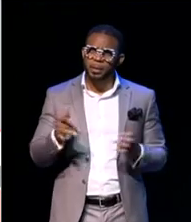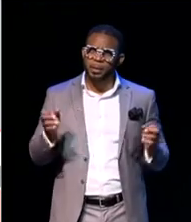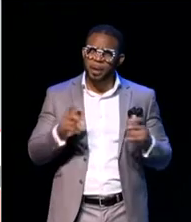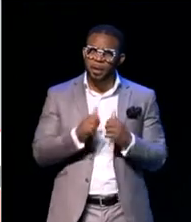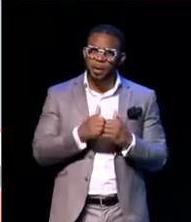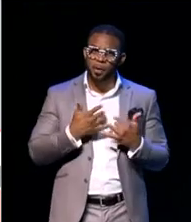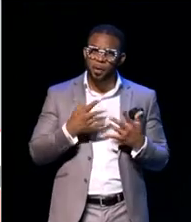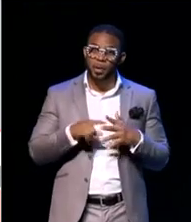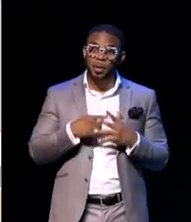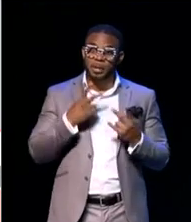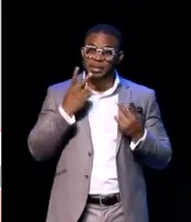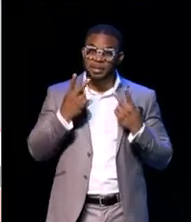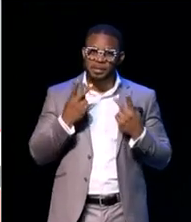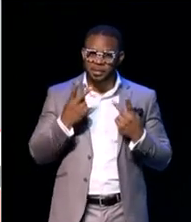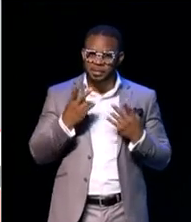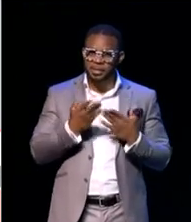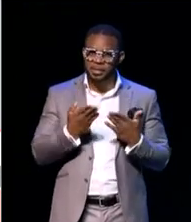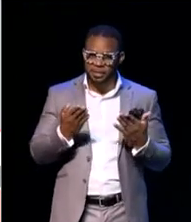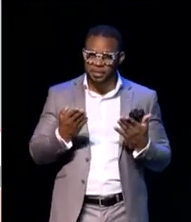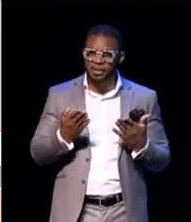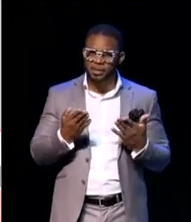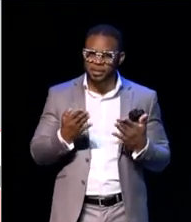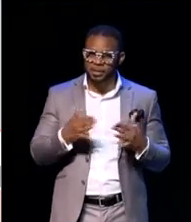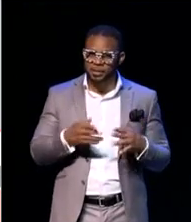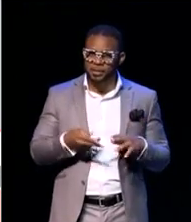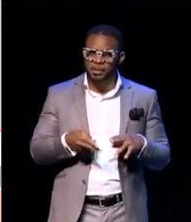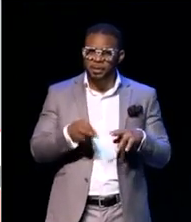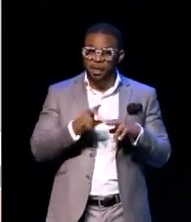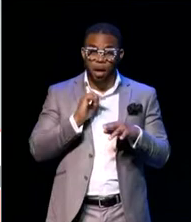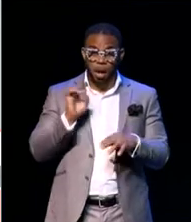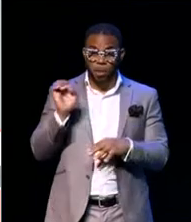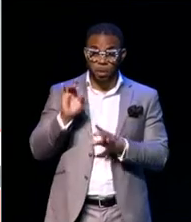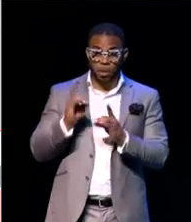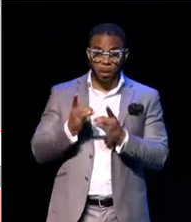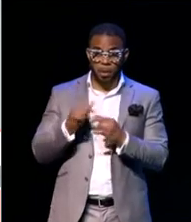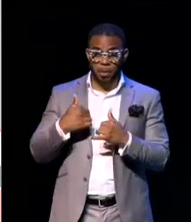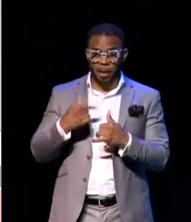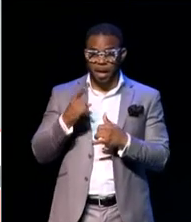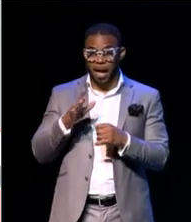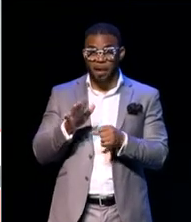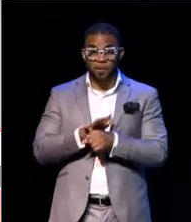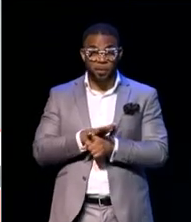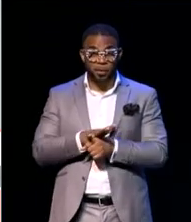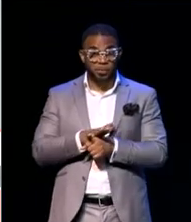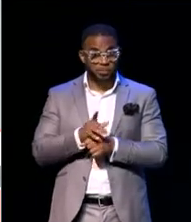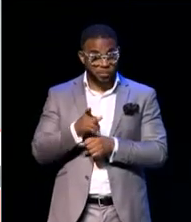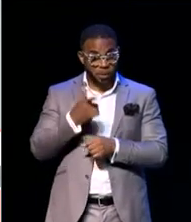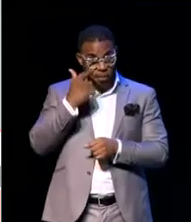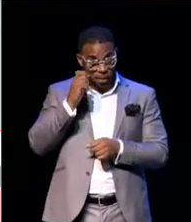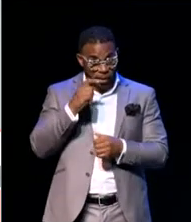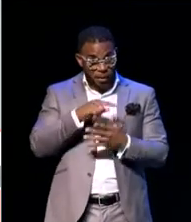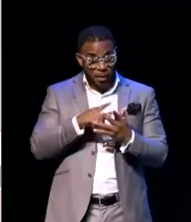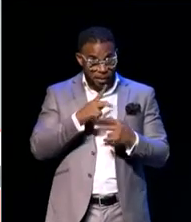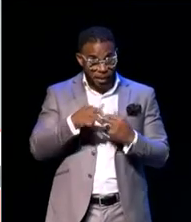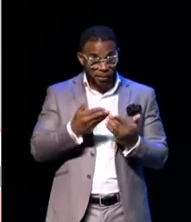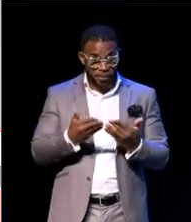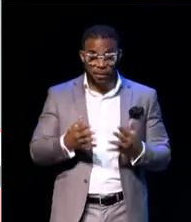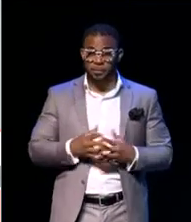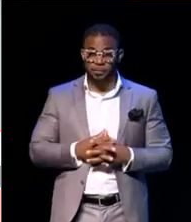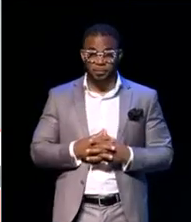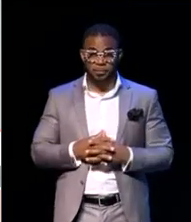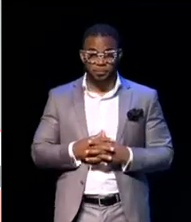And we're already starting to see things tick up. But our emergency department's been half full because of these kinds of things.